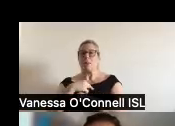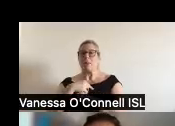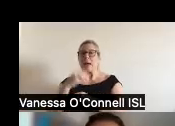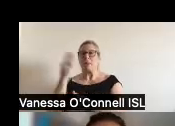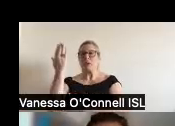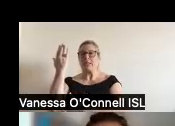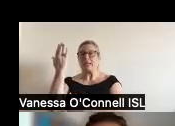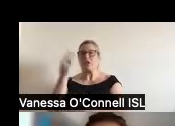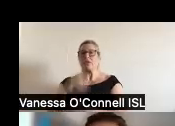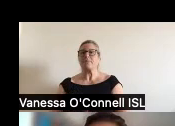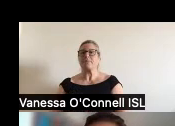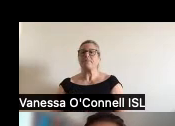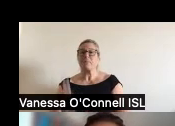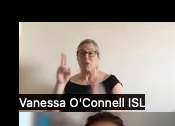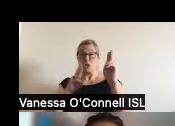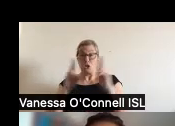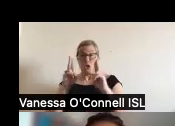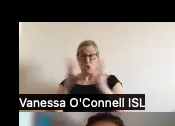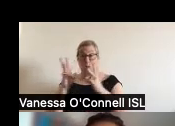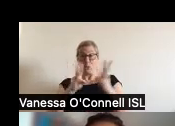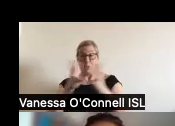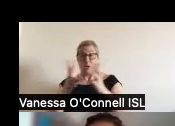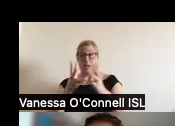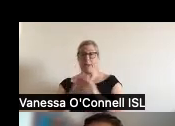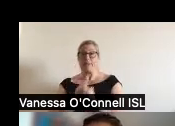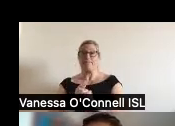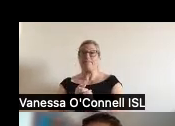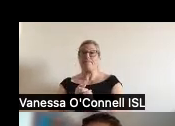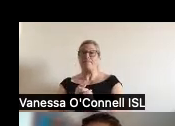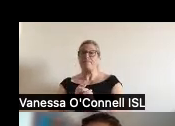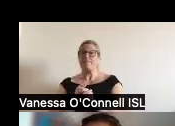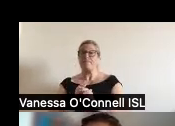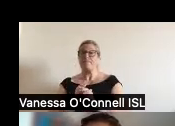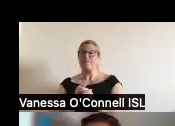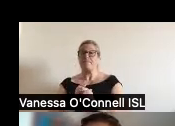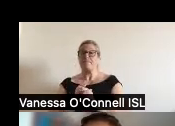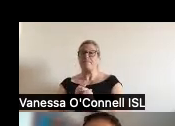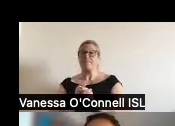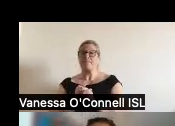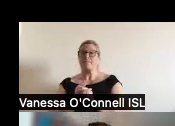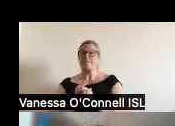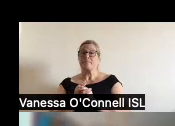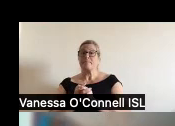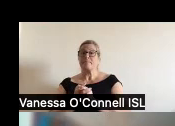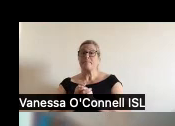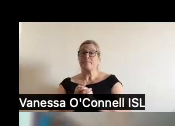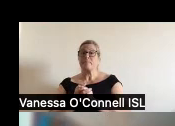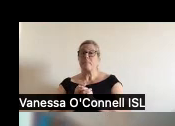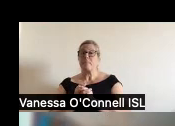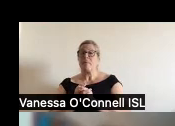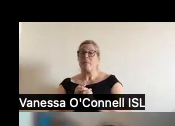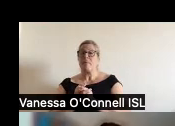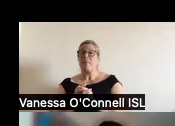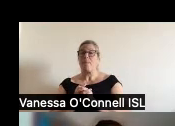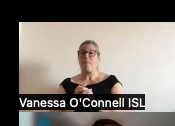should be working. Okay, I'll put it full screen. Here we go. So